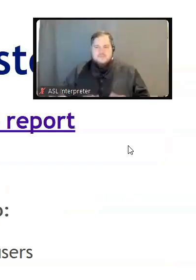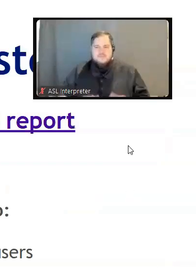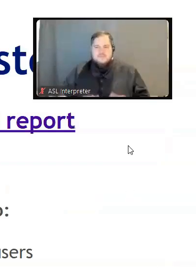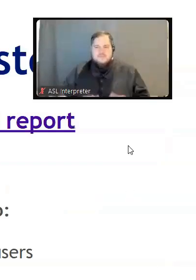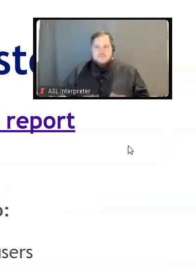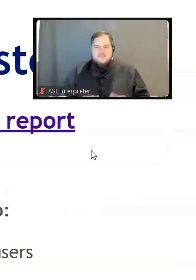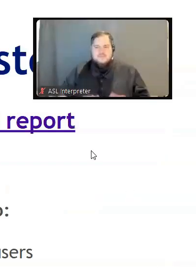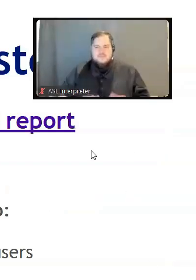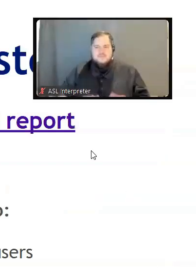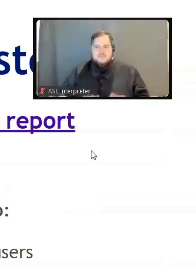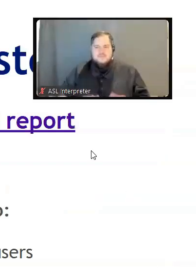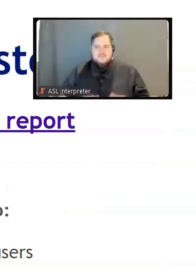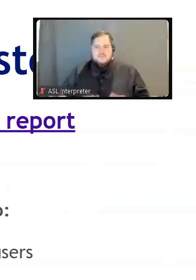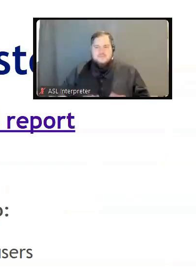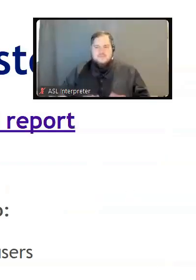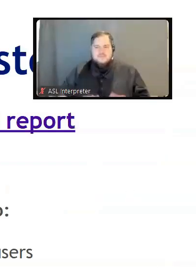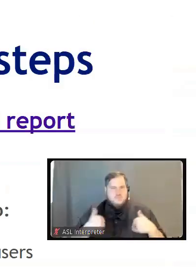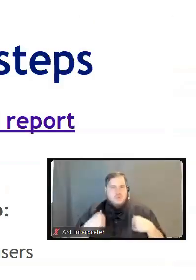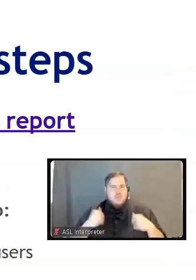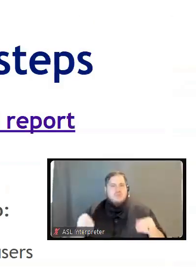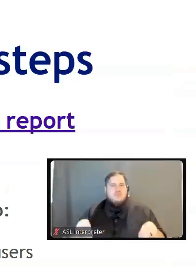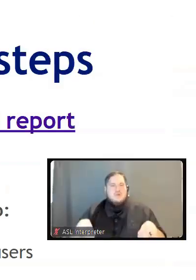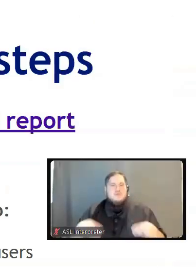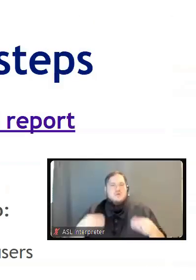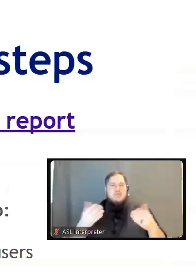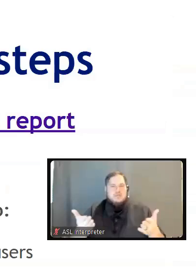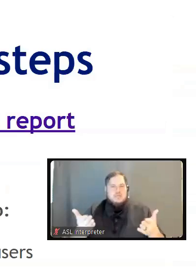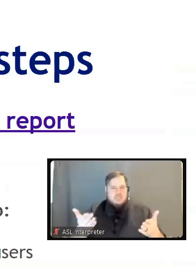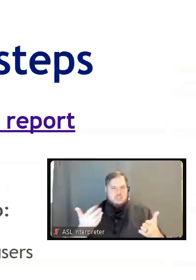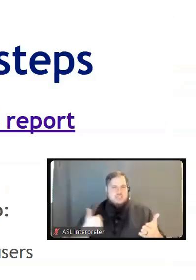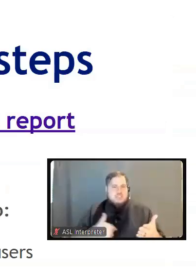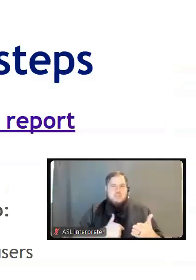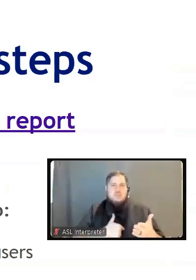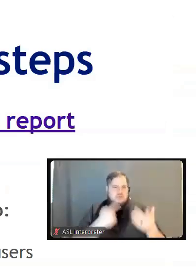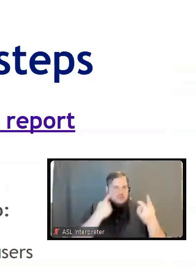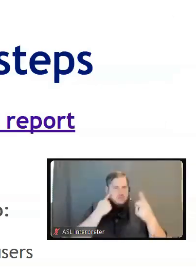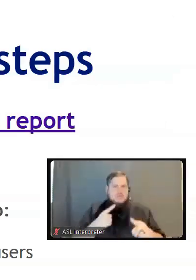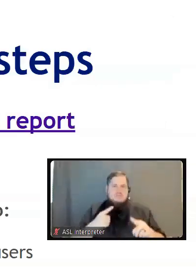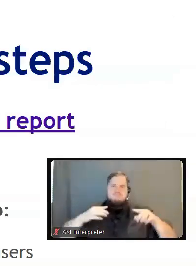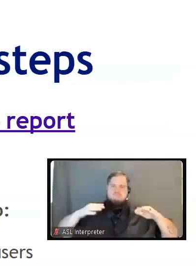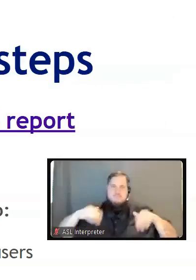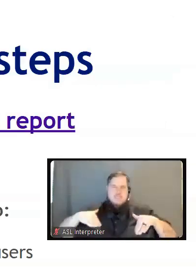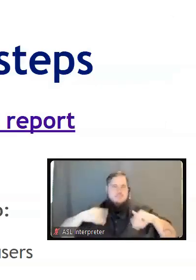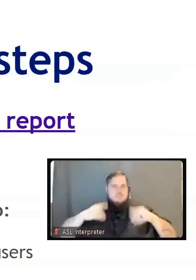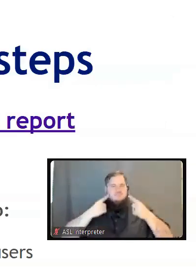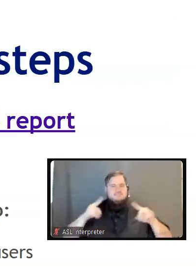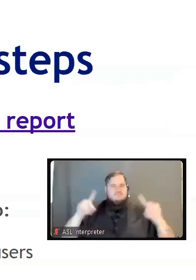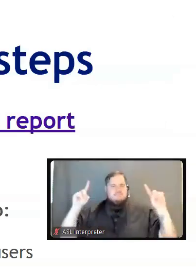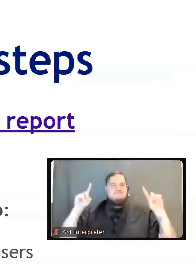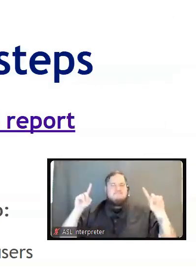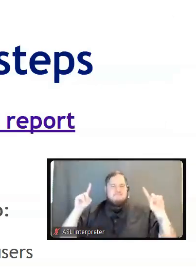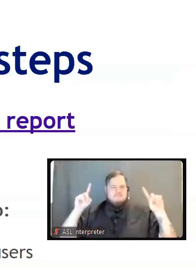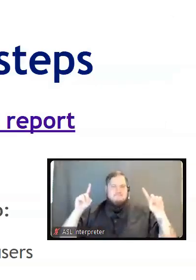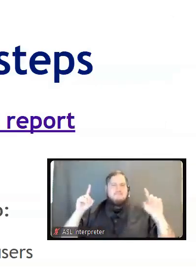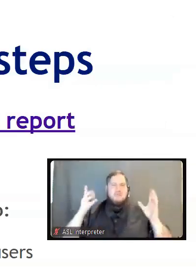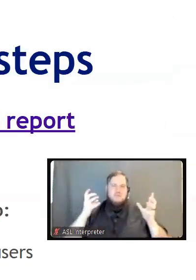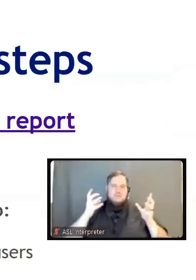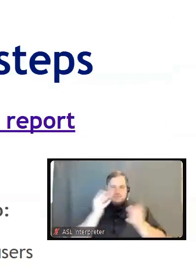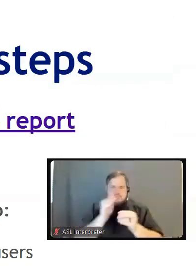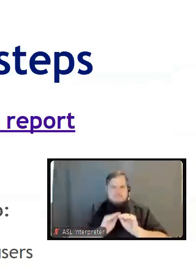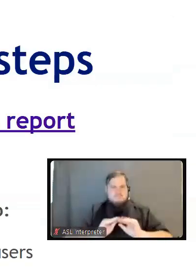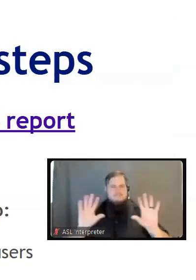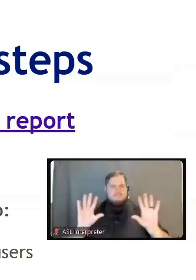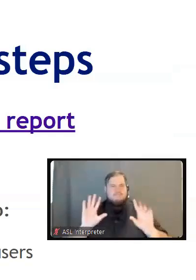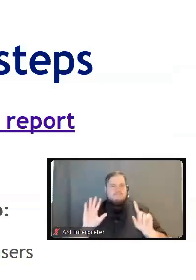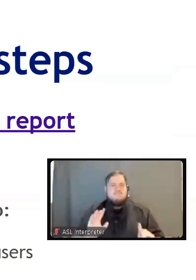So there are some recommendations that we would agree that we haven't explicitly achieved yet, and I want to call those out. So expand